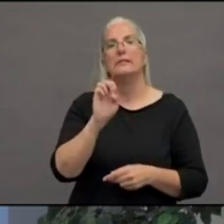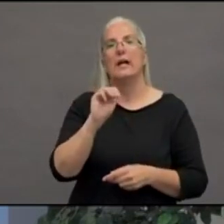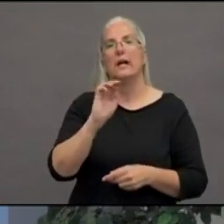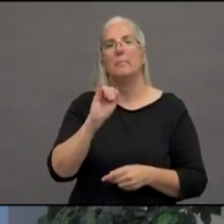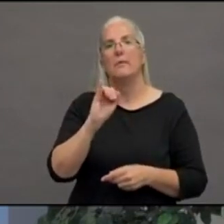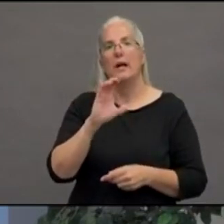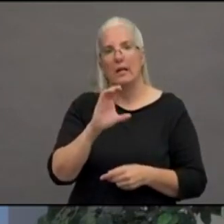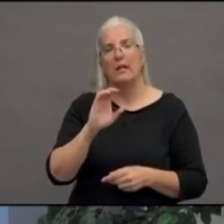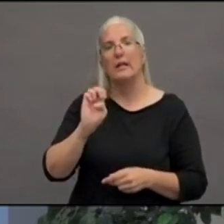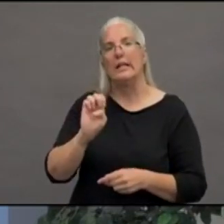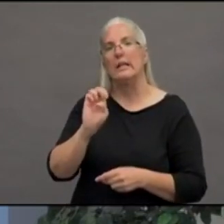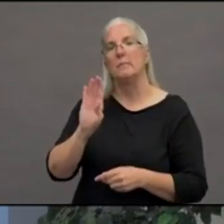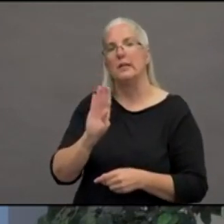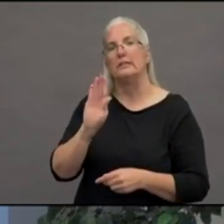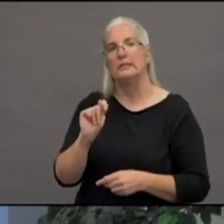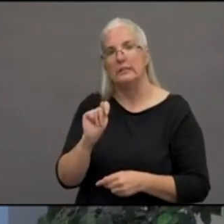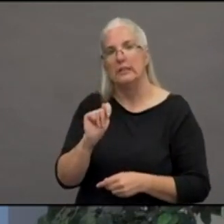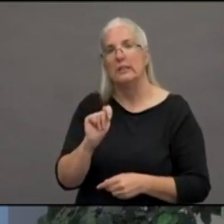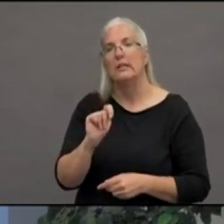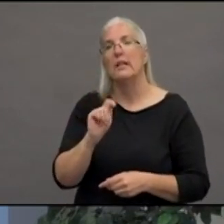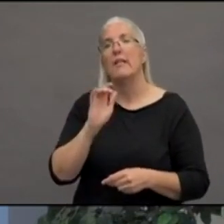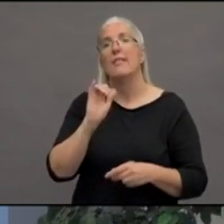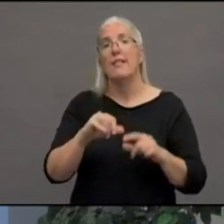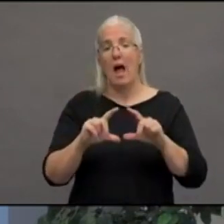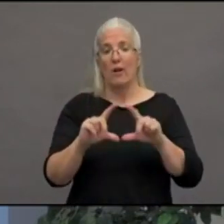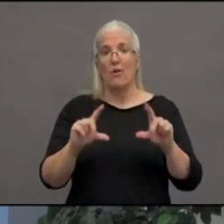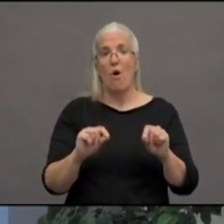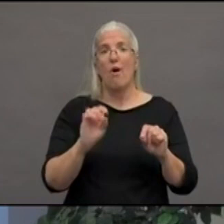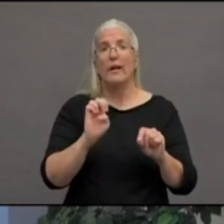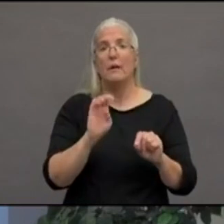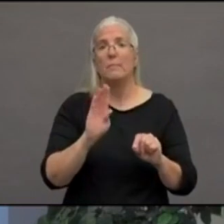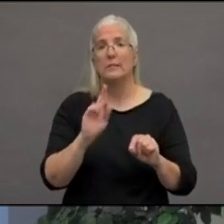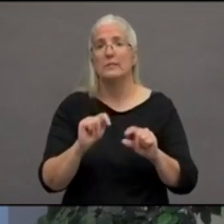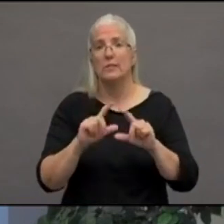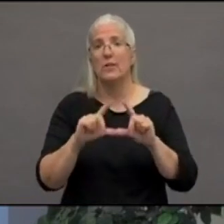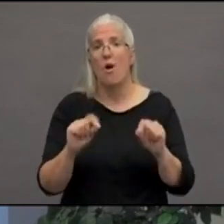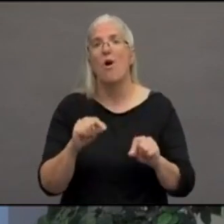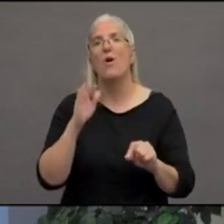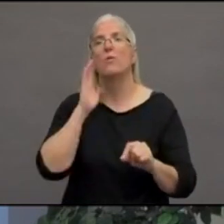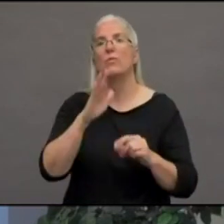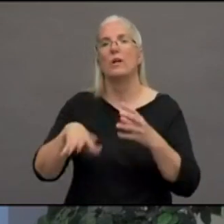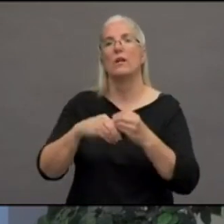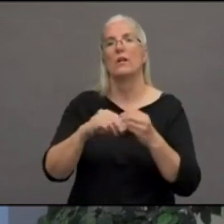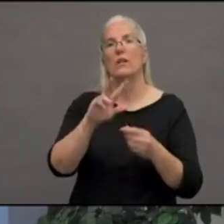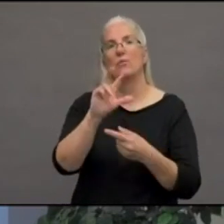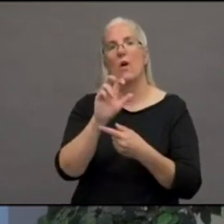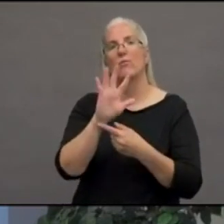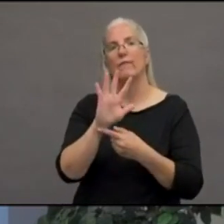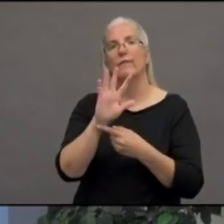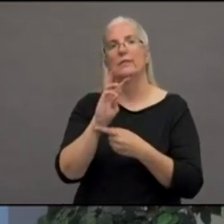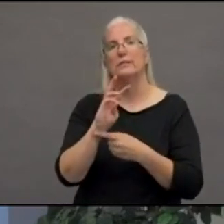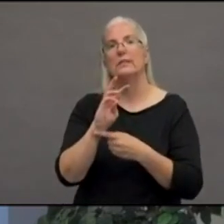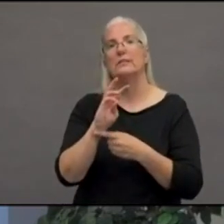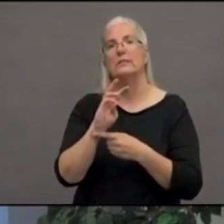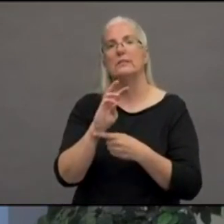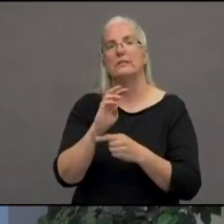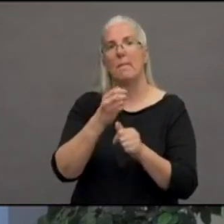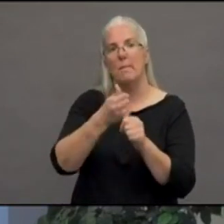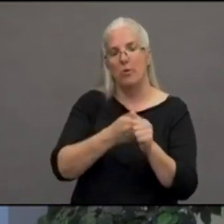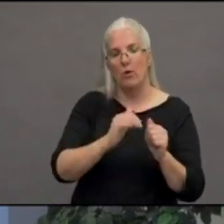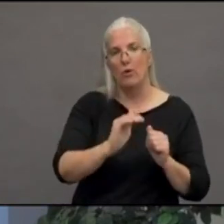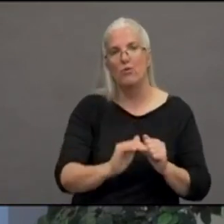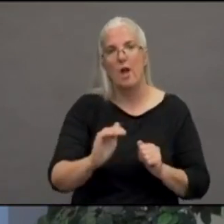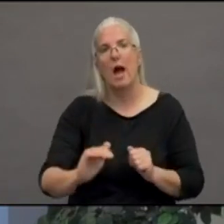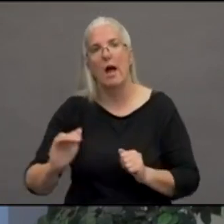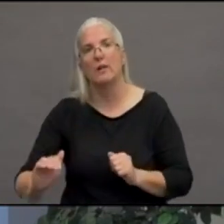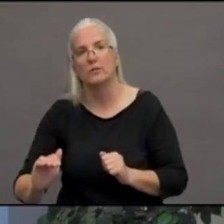another EBT card that's loaded or with $356 per child. This is for children that were already on the